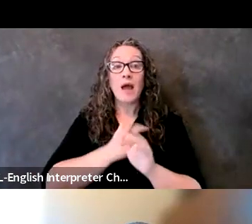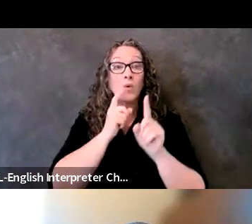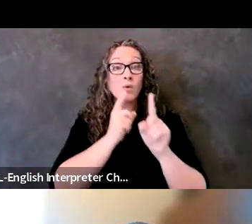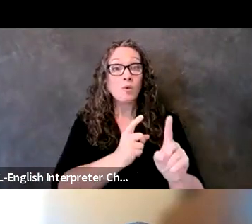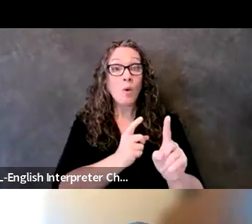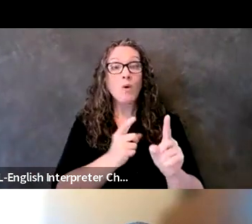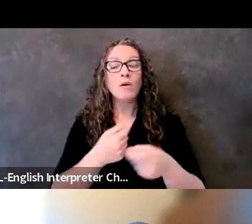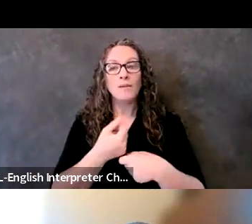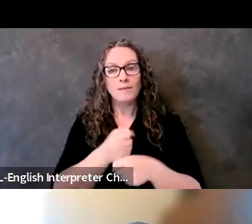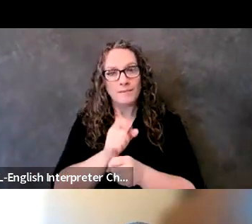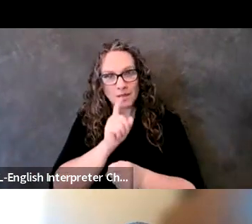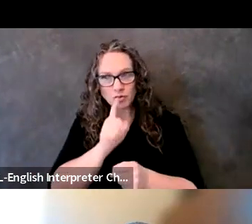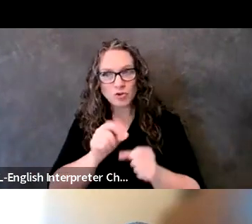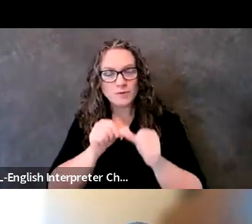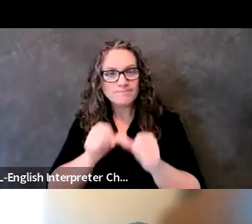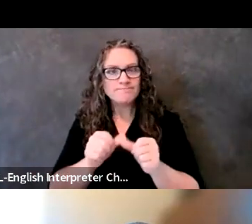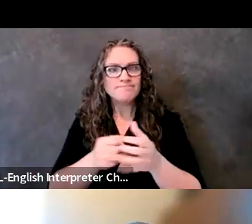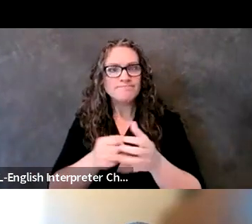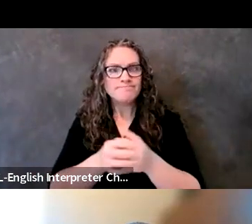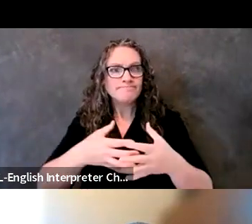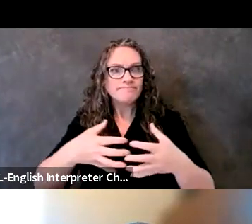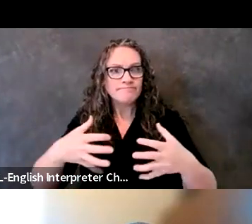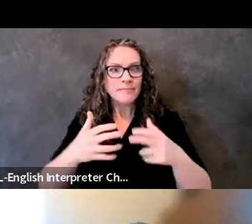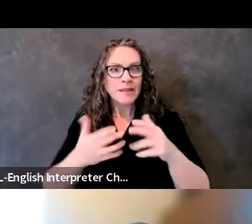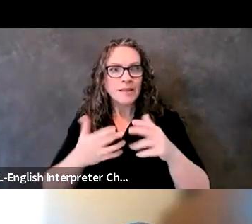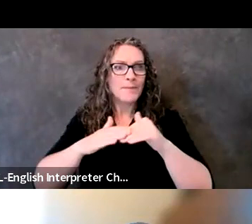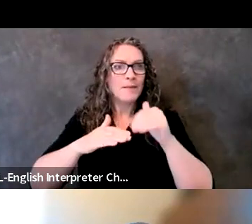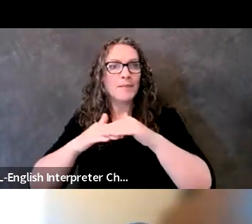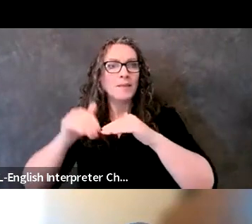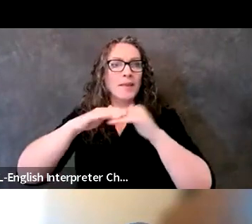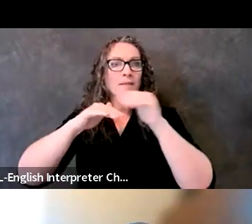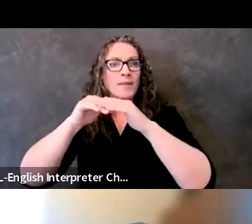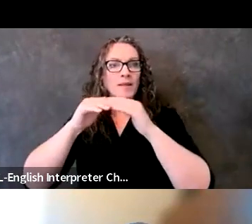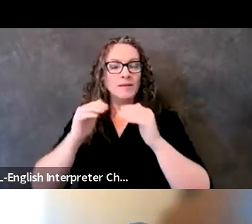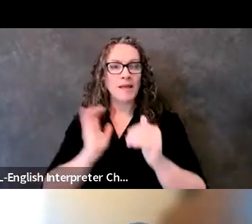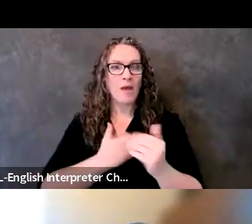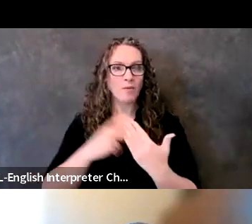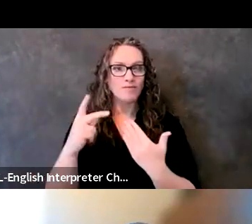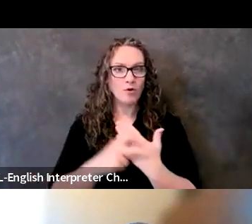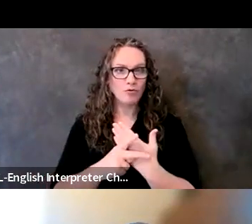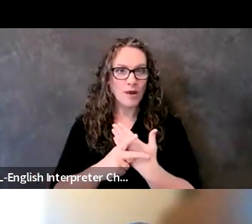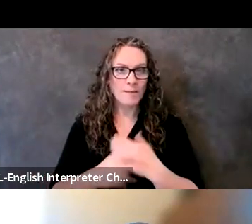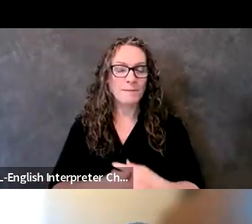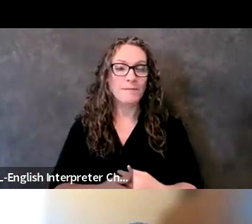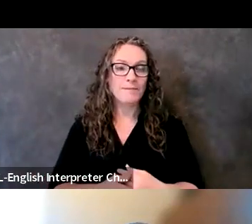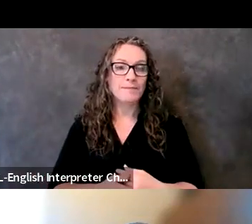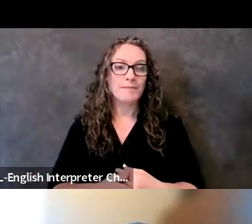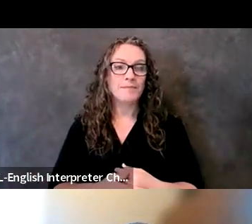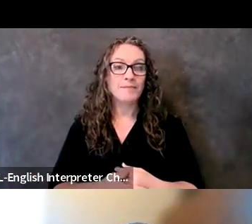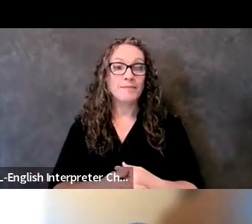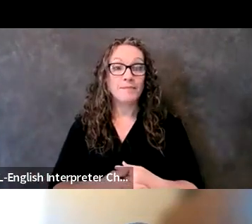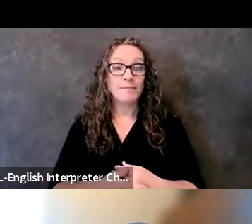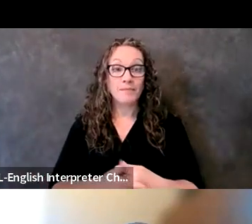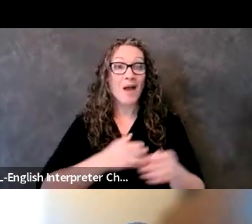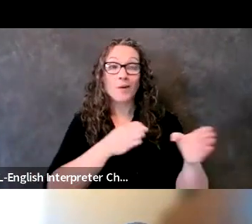that we're building upon our program and planning to provide accessible, welcoming,